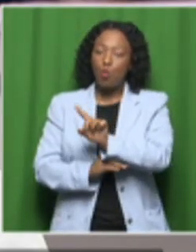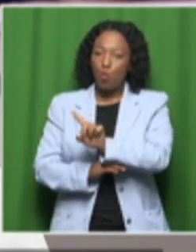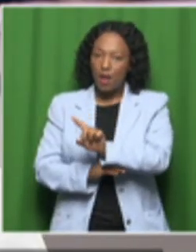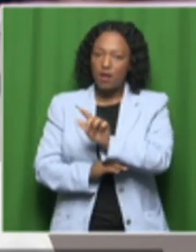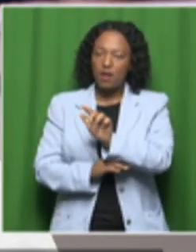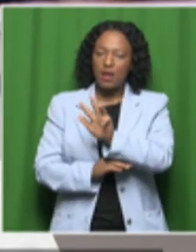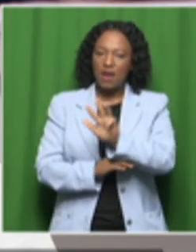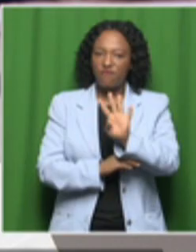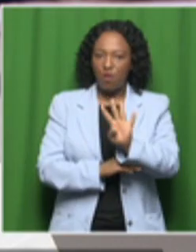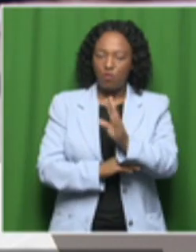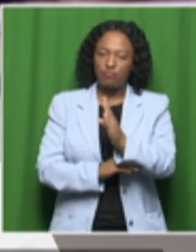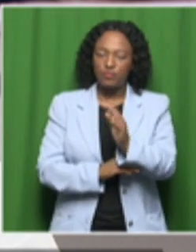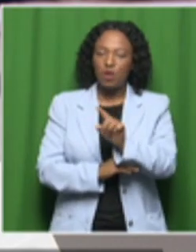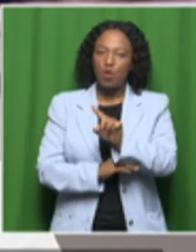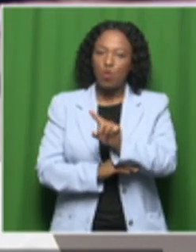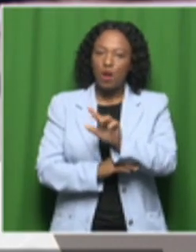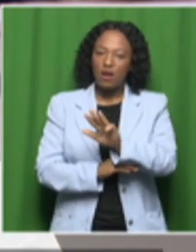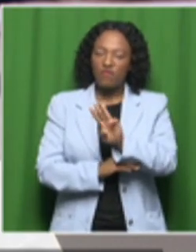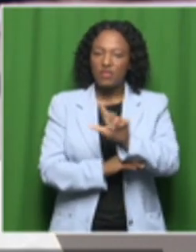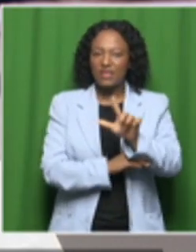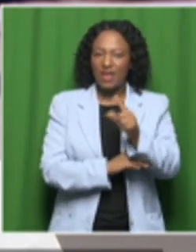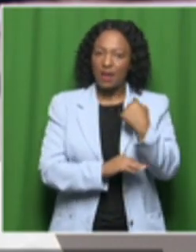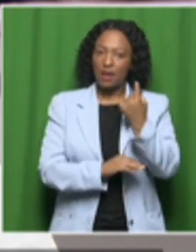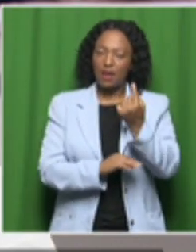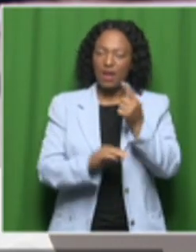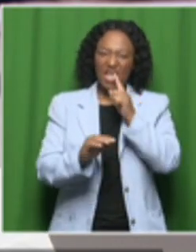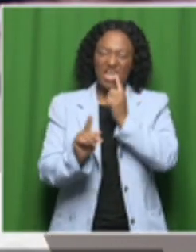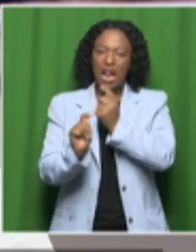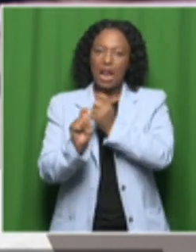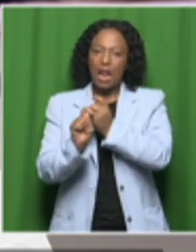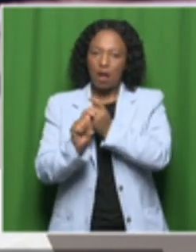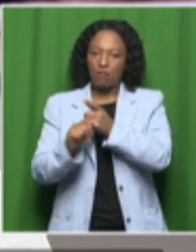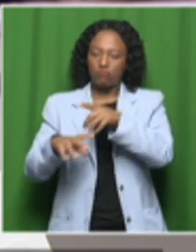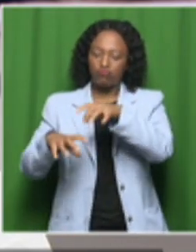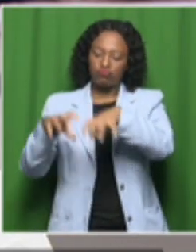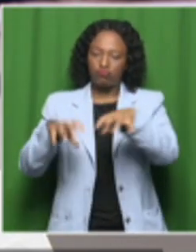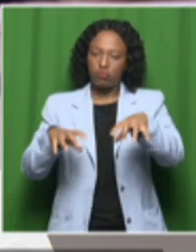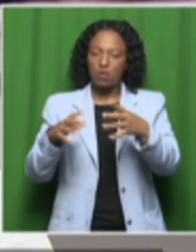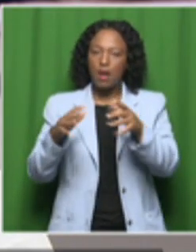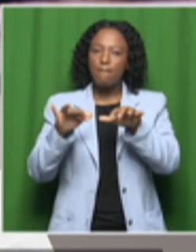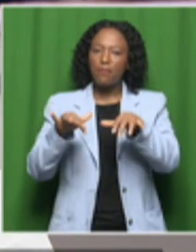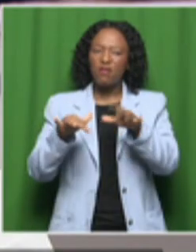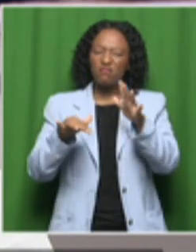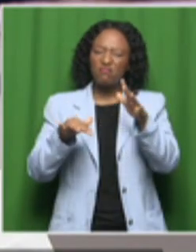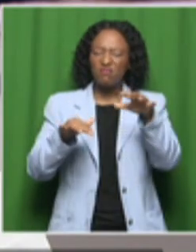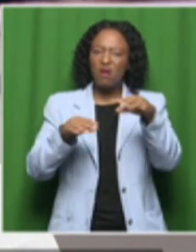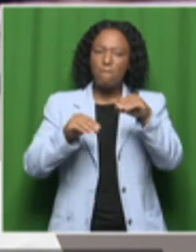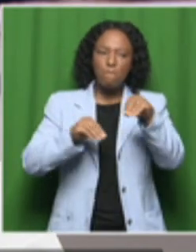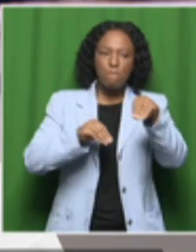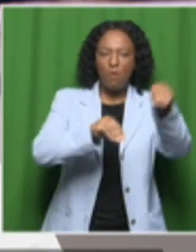1947, where settlements were moved out of their places. And seeing